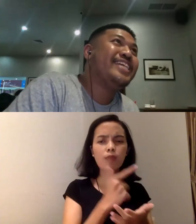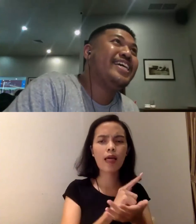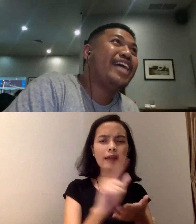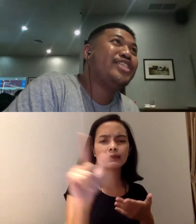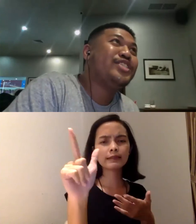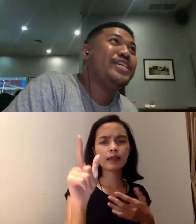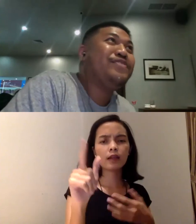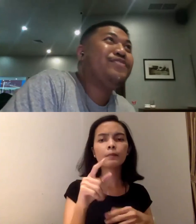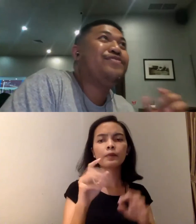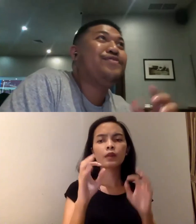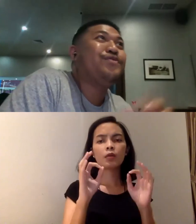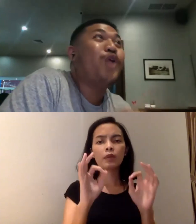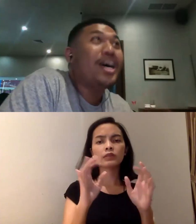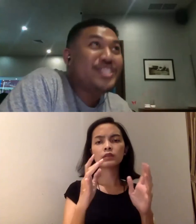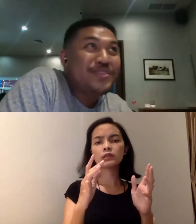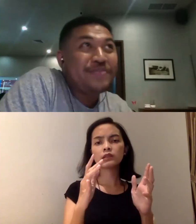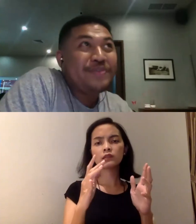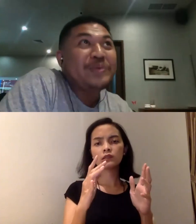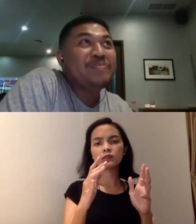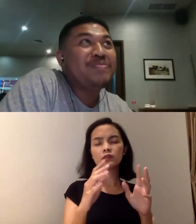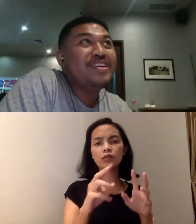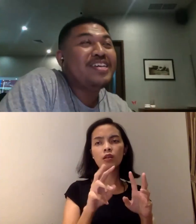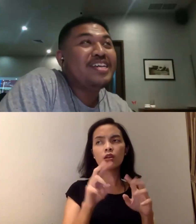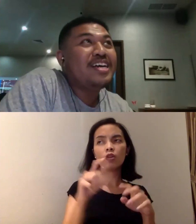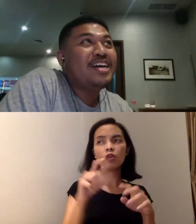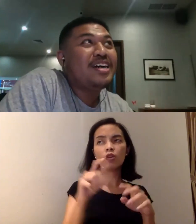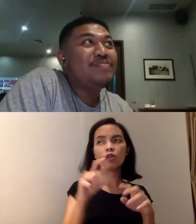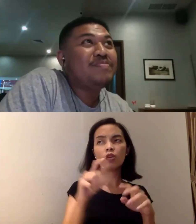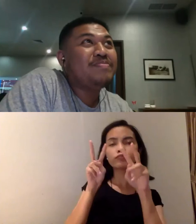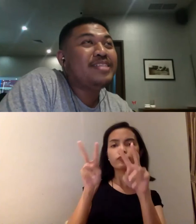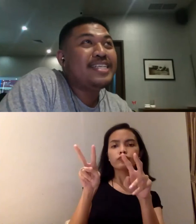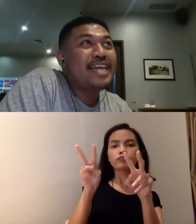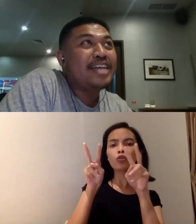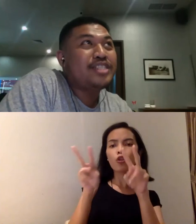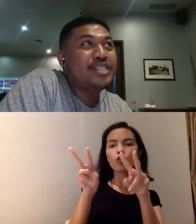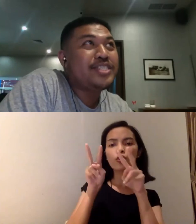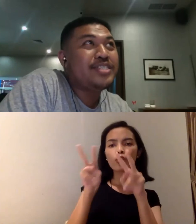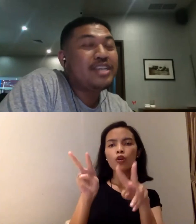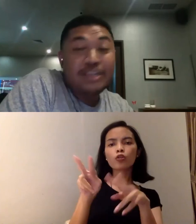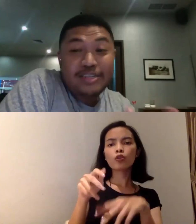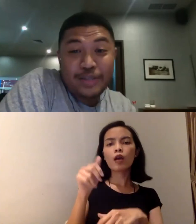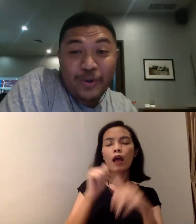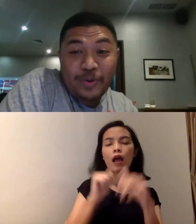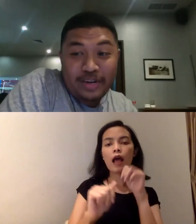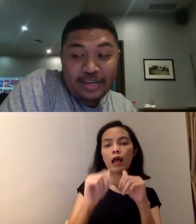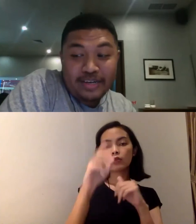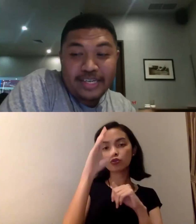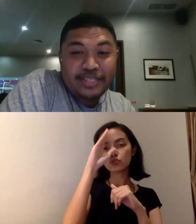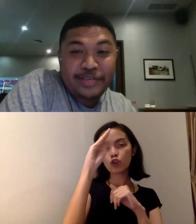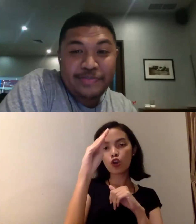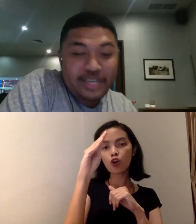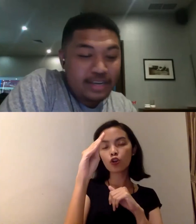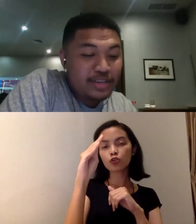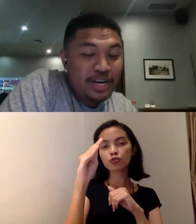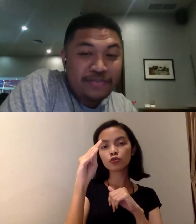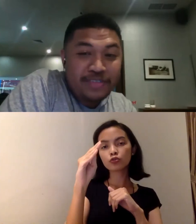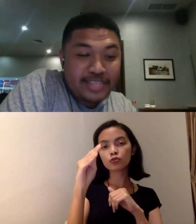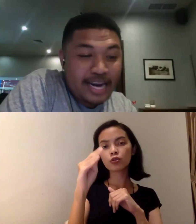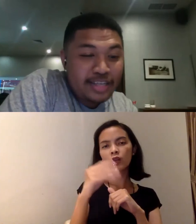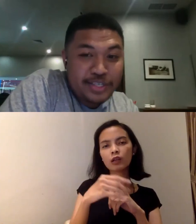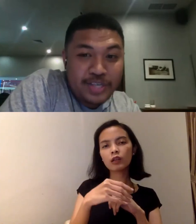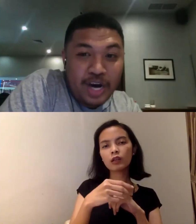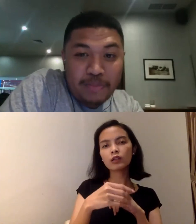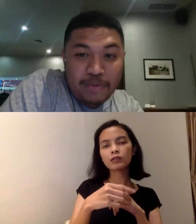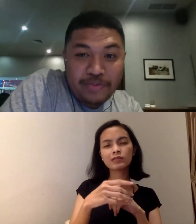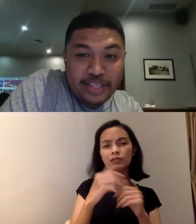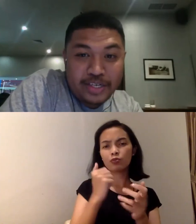when they actually watch the film, these actors, so little trivia, none of these